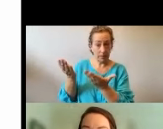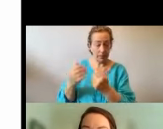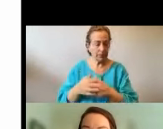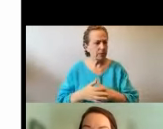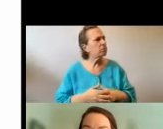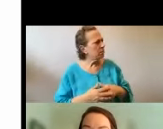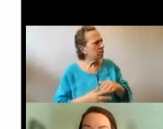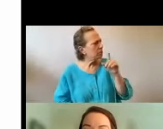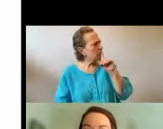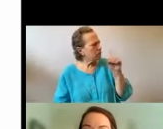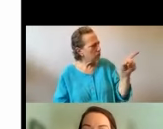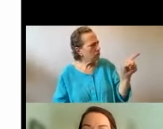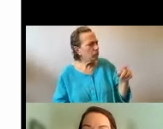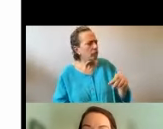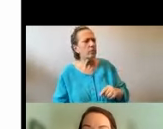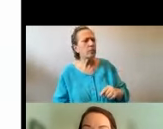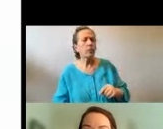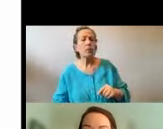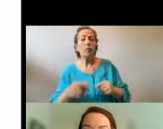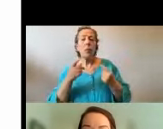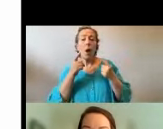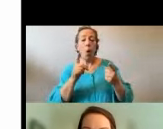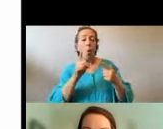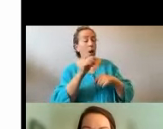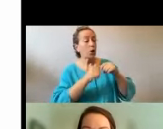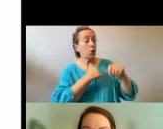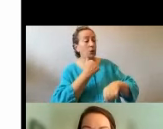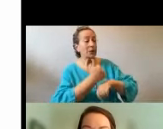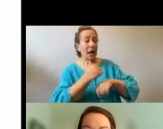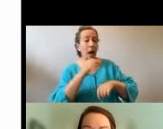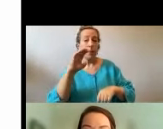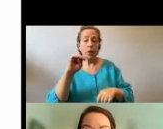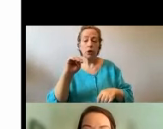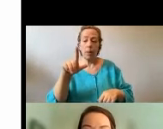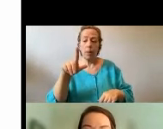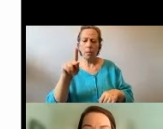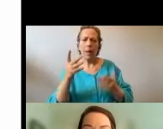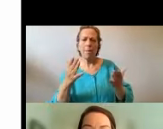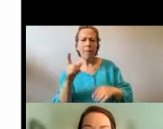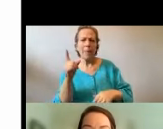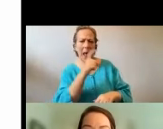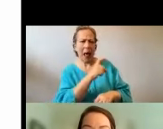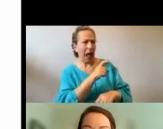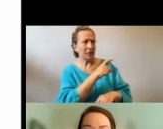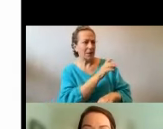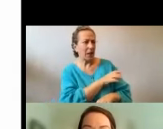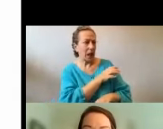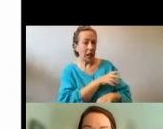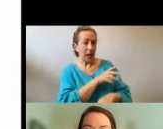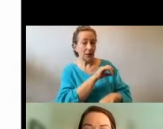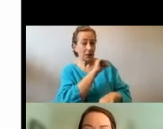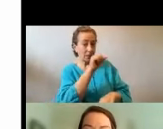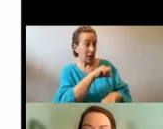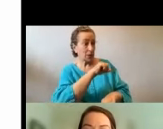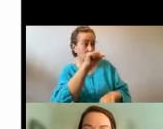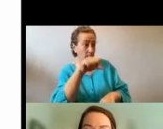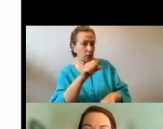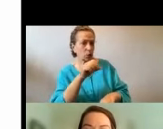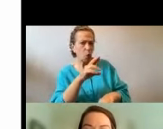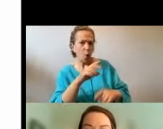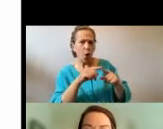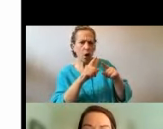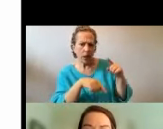as you're establishing the MLP, you might talk to the the law clinic and ask, is it a semester clinic? Is it a year-long clinic? What kind of